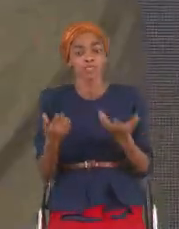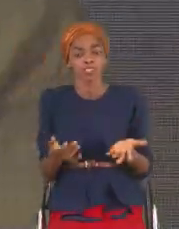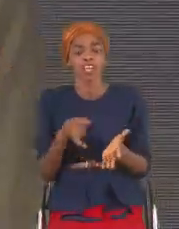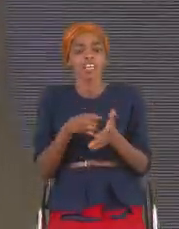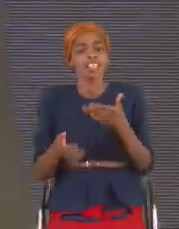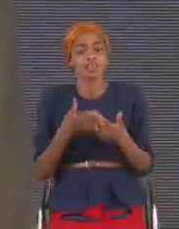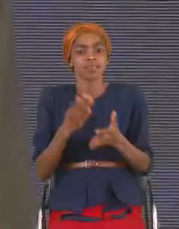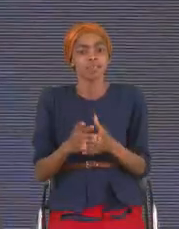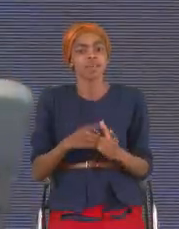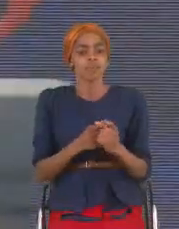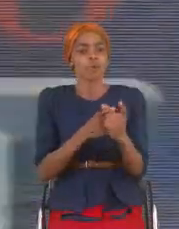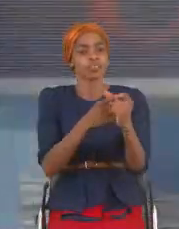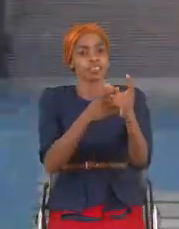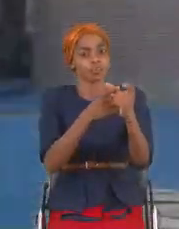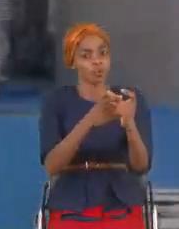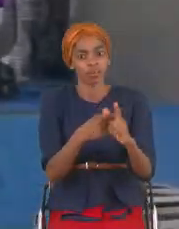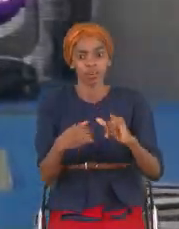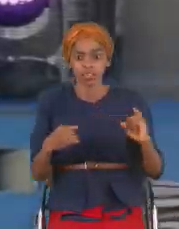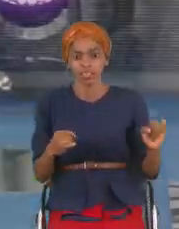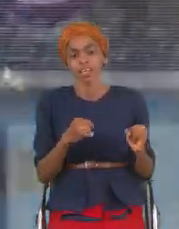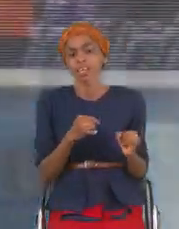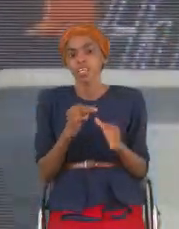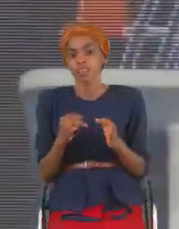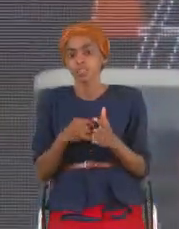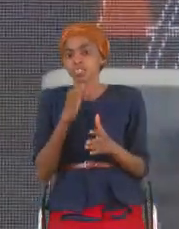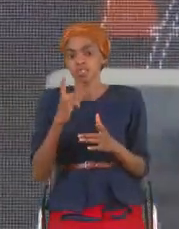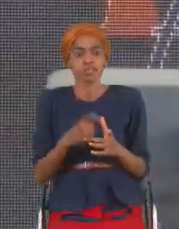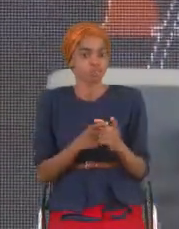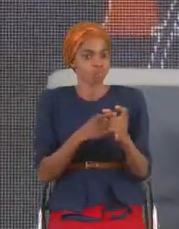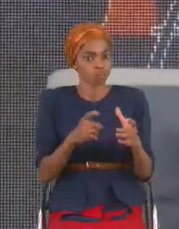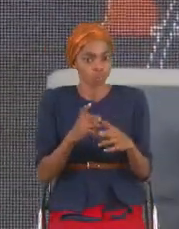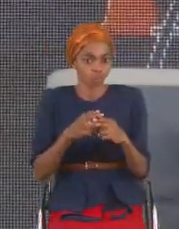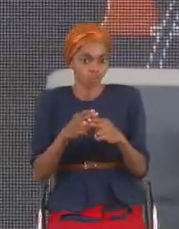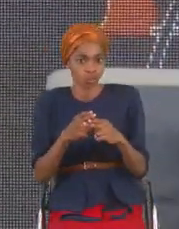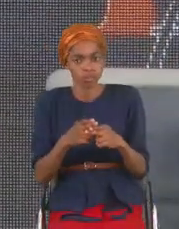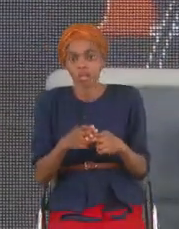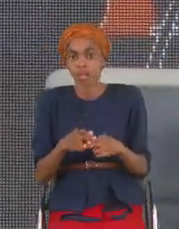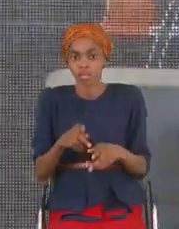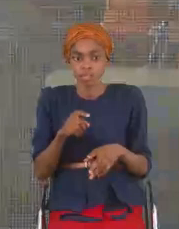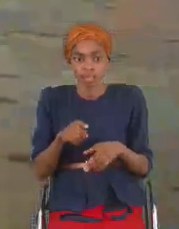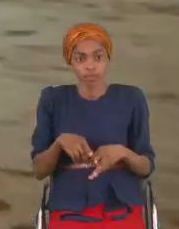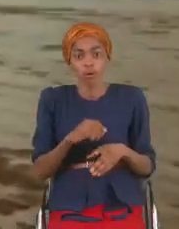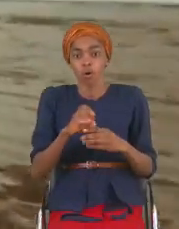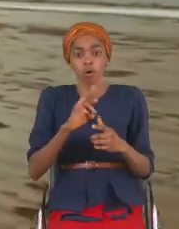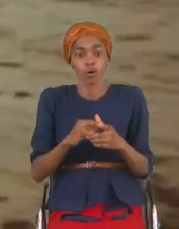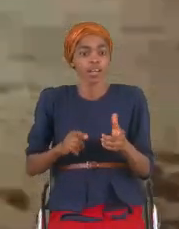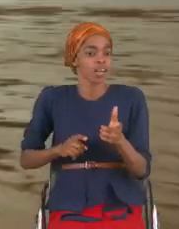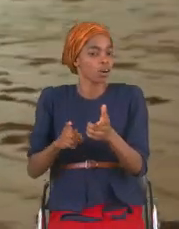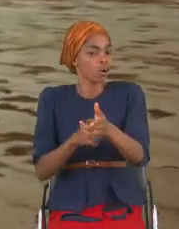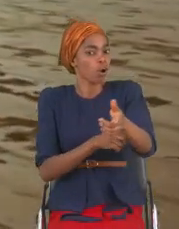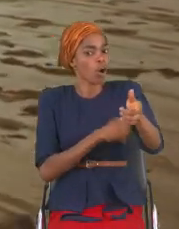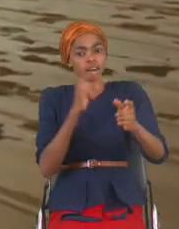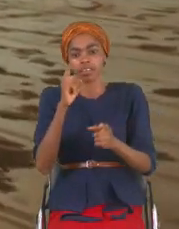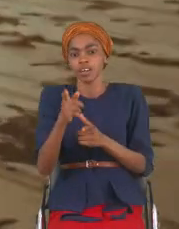be running, if it is to run a short distance, or is to run marathon all over